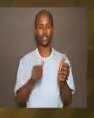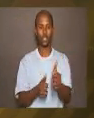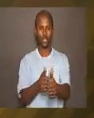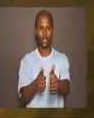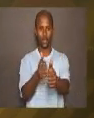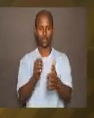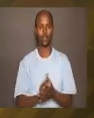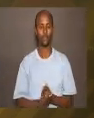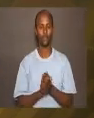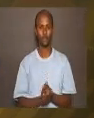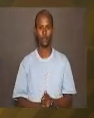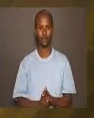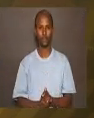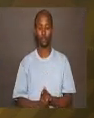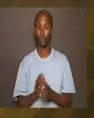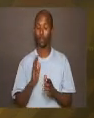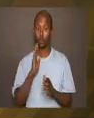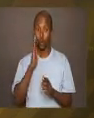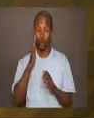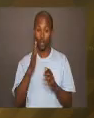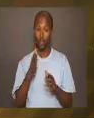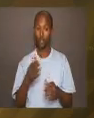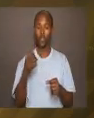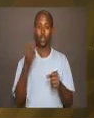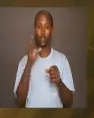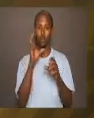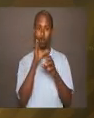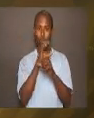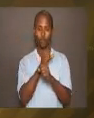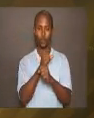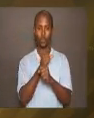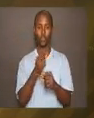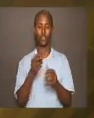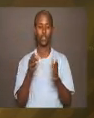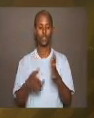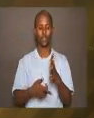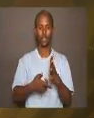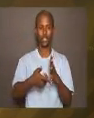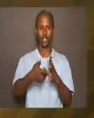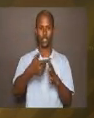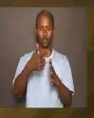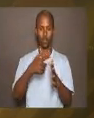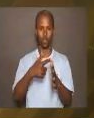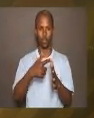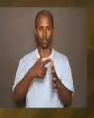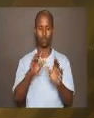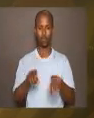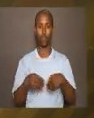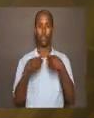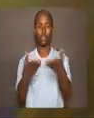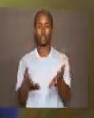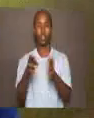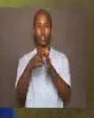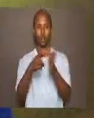series. We will compute the terms of sequences from given